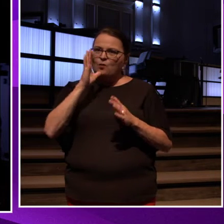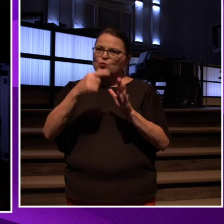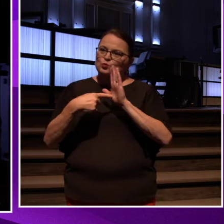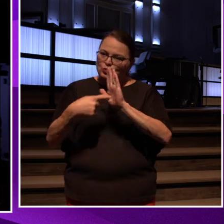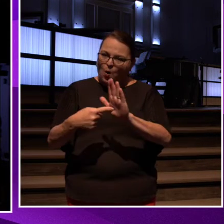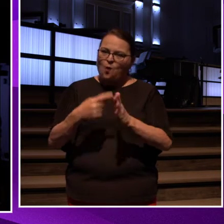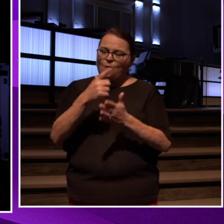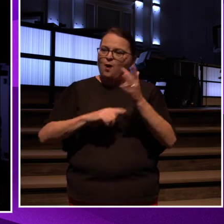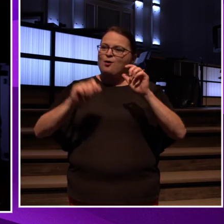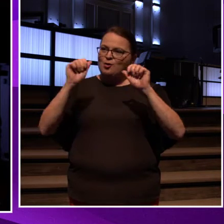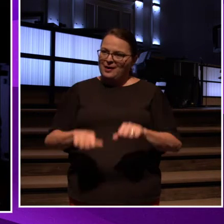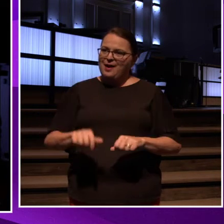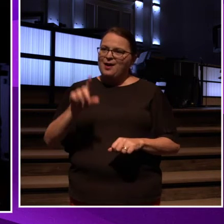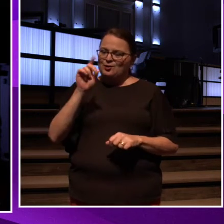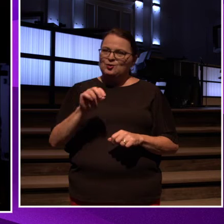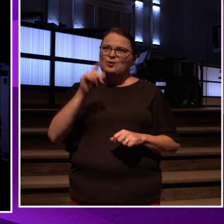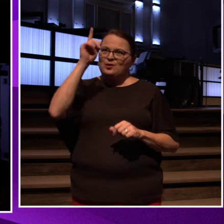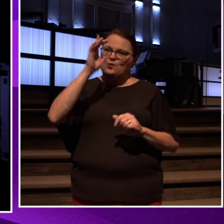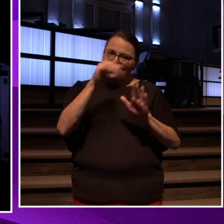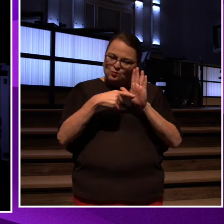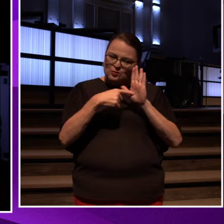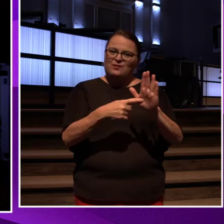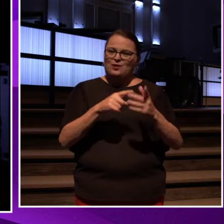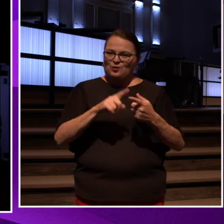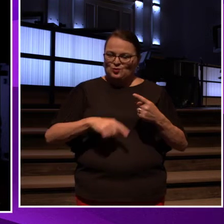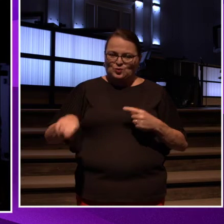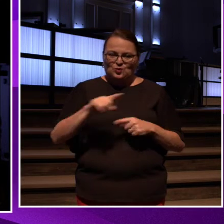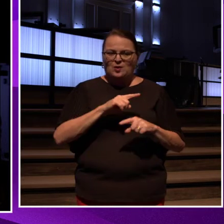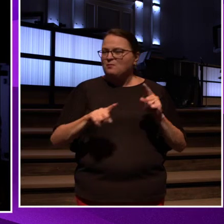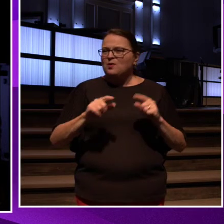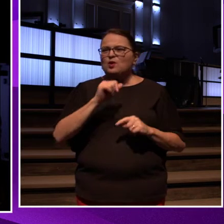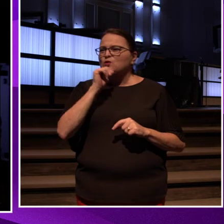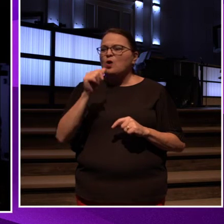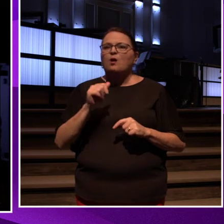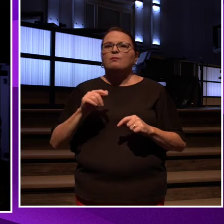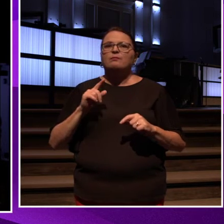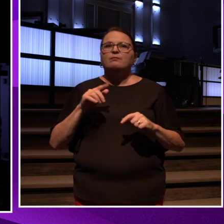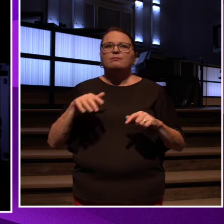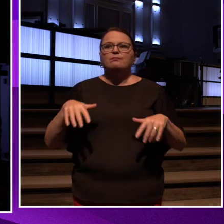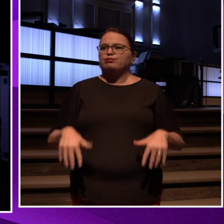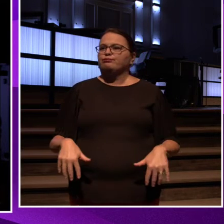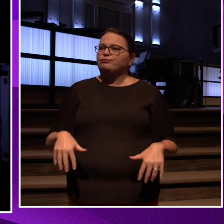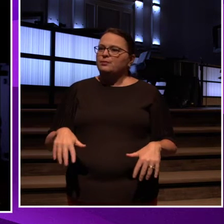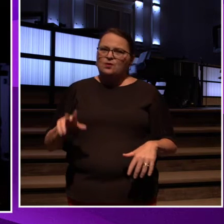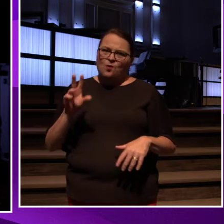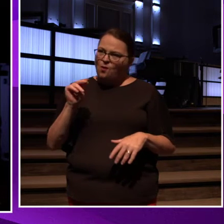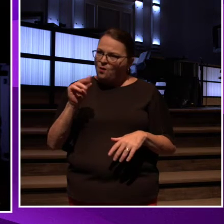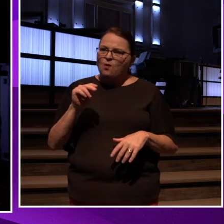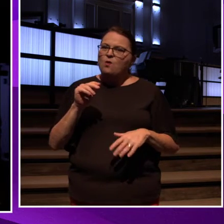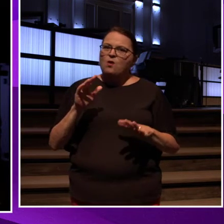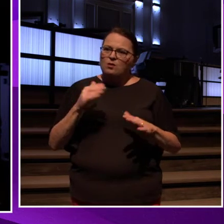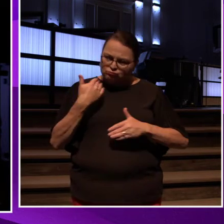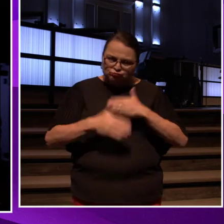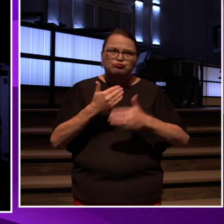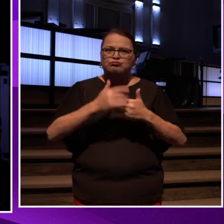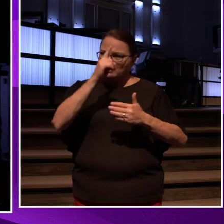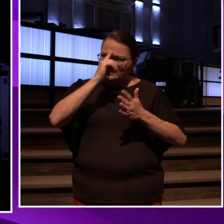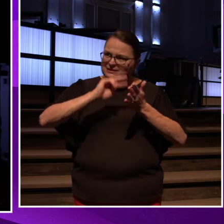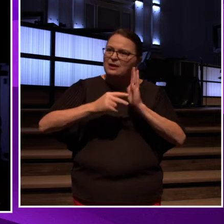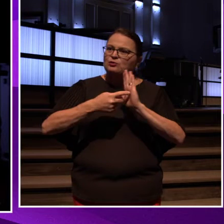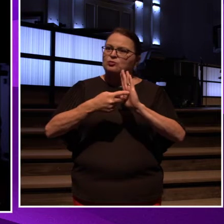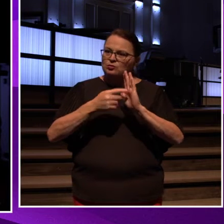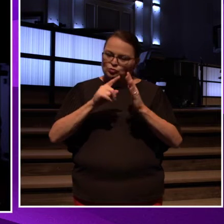can do. I promise you, He'll reveal it to you. But don't be passive. Be very intentional and